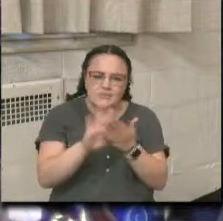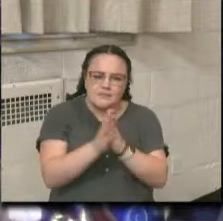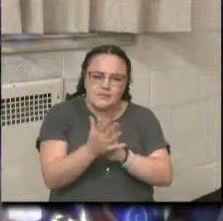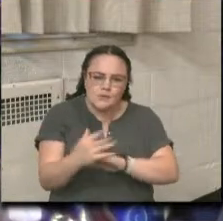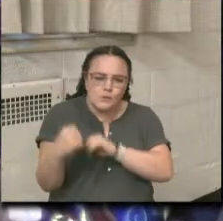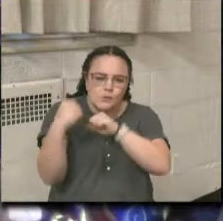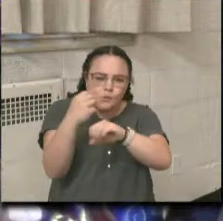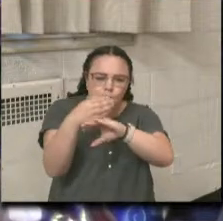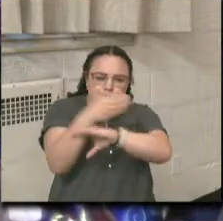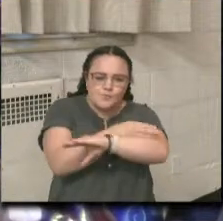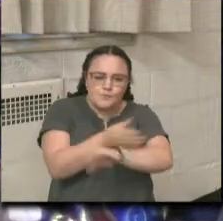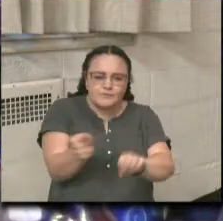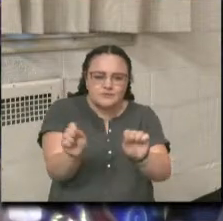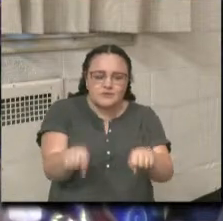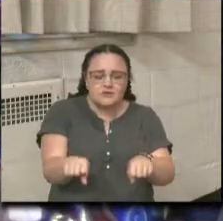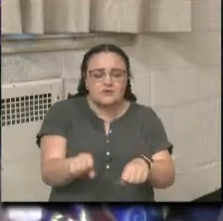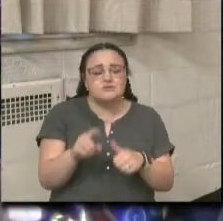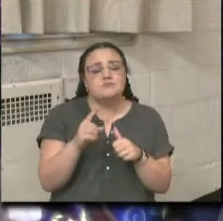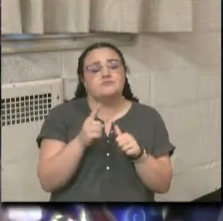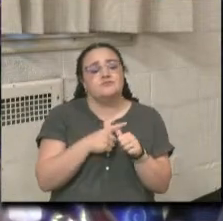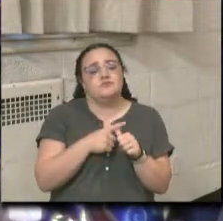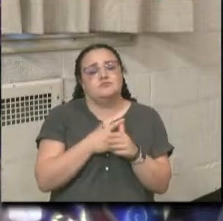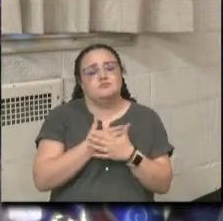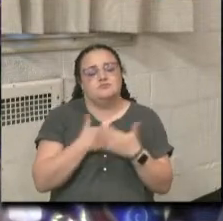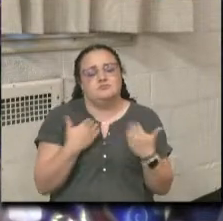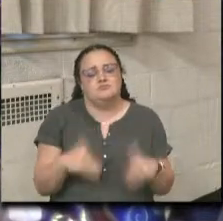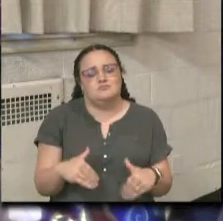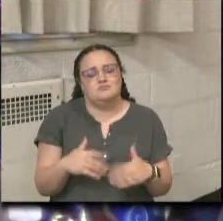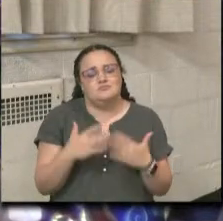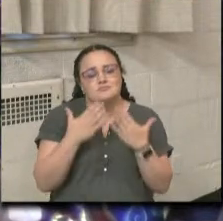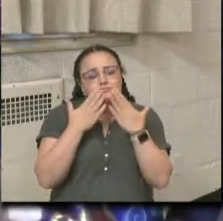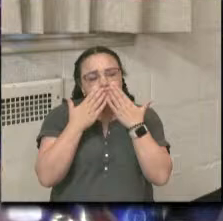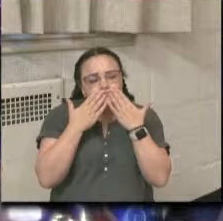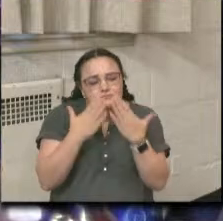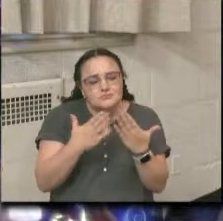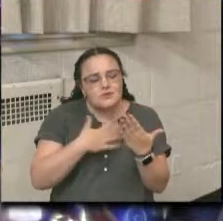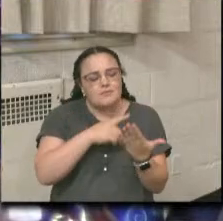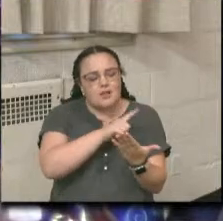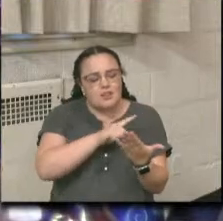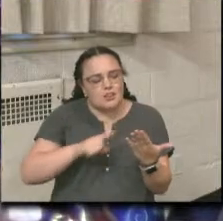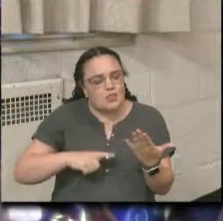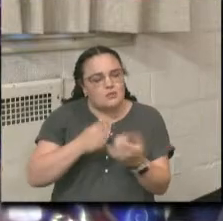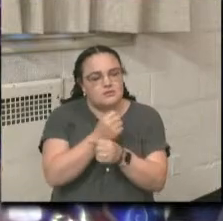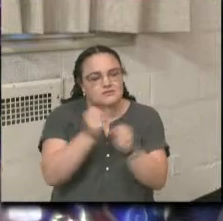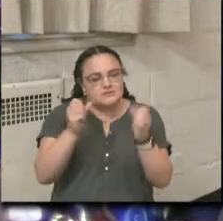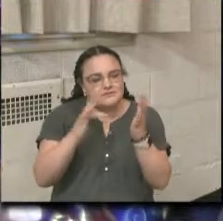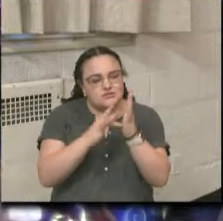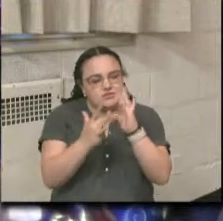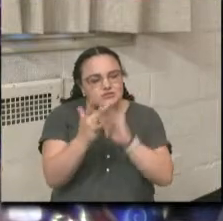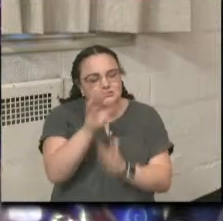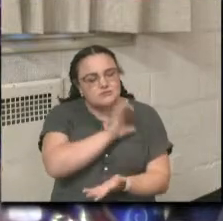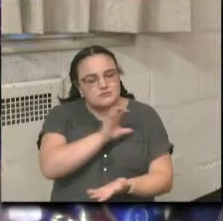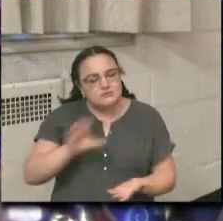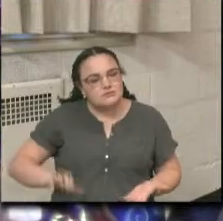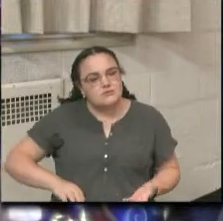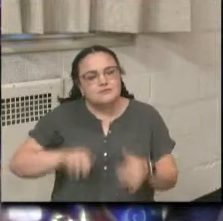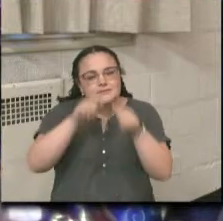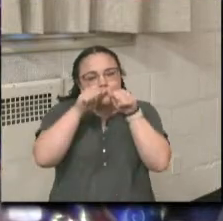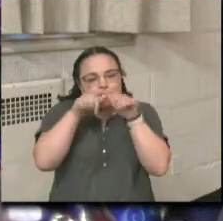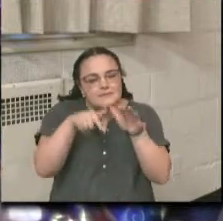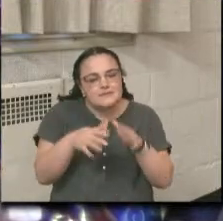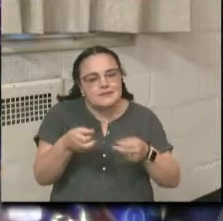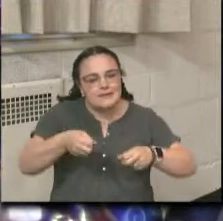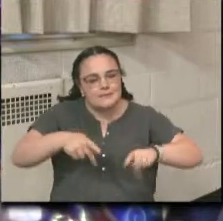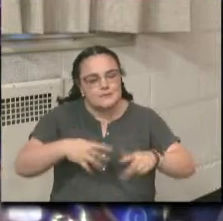First, I want to extend my heartfelt thanks to my awesome Lord and Savior Jesus Christ for blessing me with this opportunity to